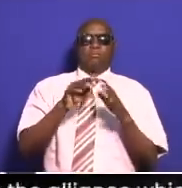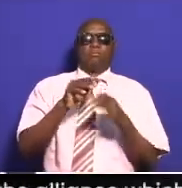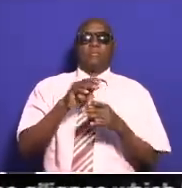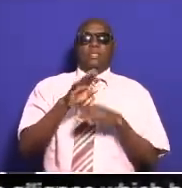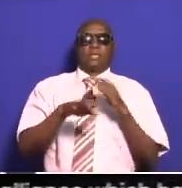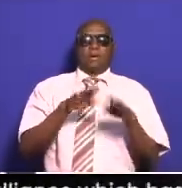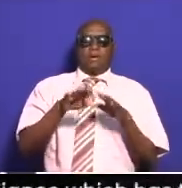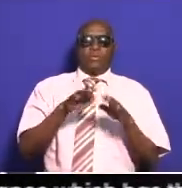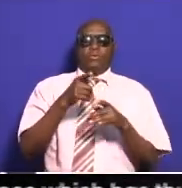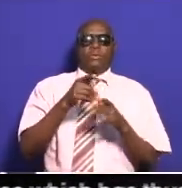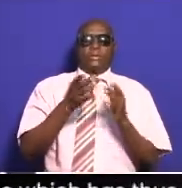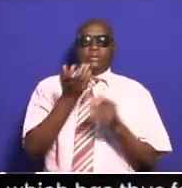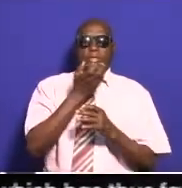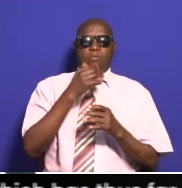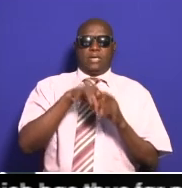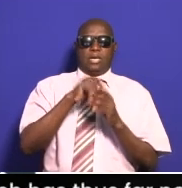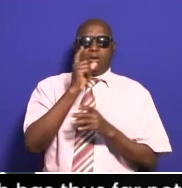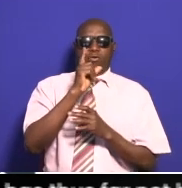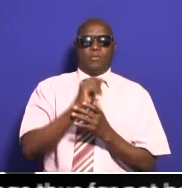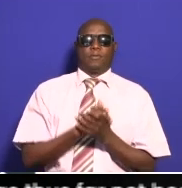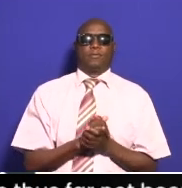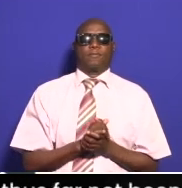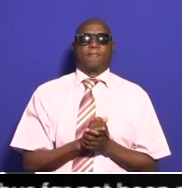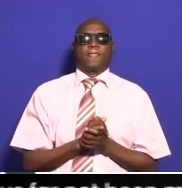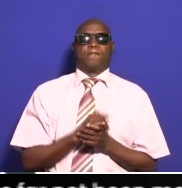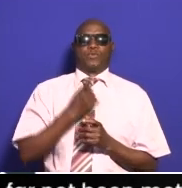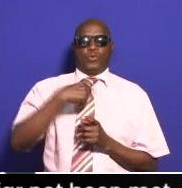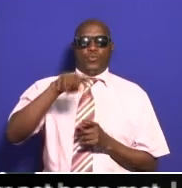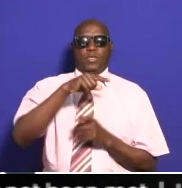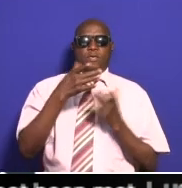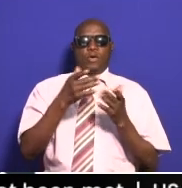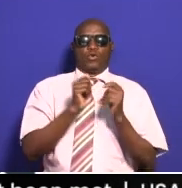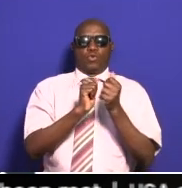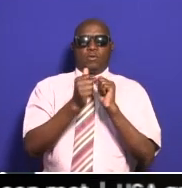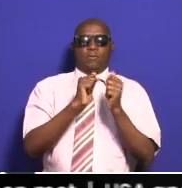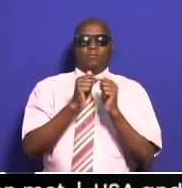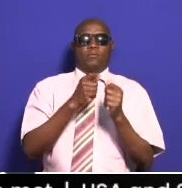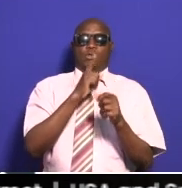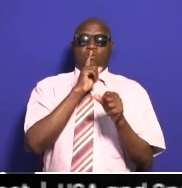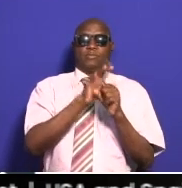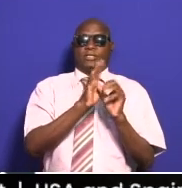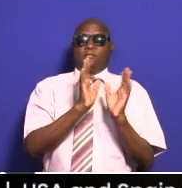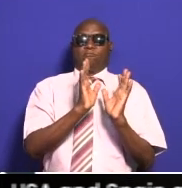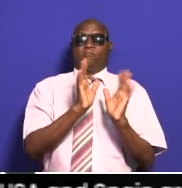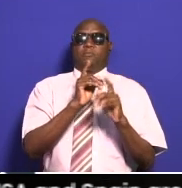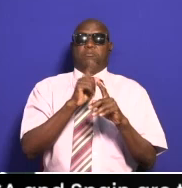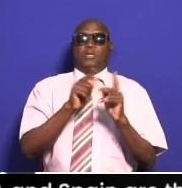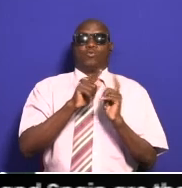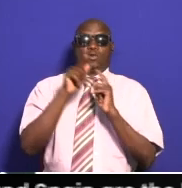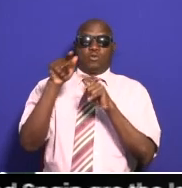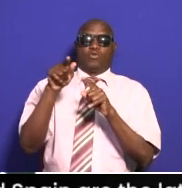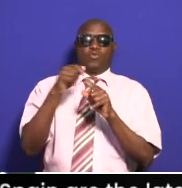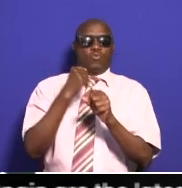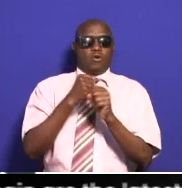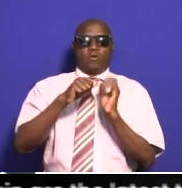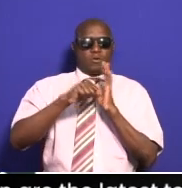We prepared the best we could. We're here to compete. We're here to, you know, take teams down. Hey, no promises, but we're going to go out there and give it our all, give it our